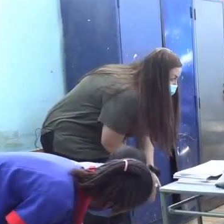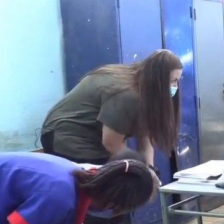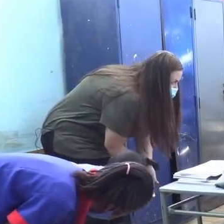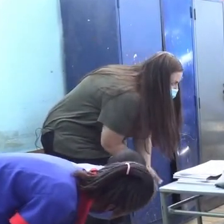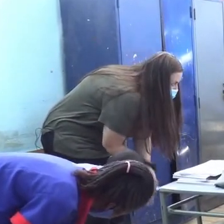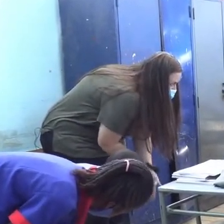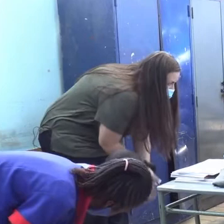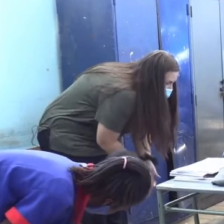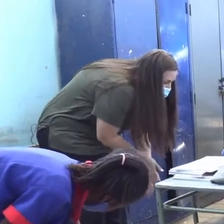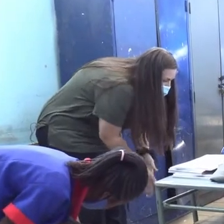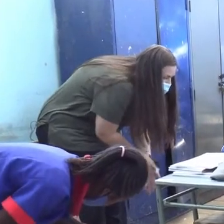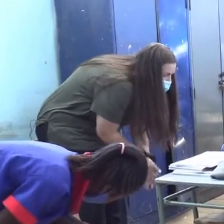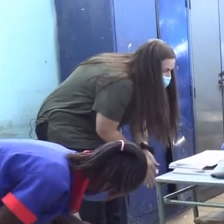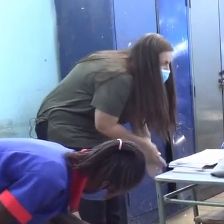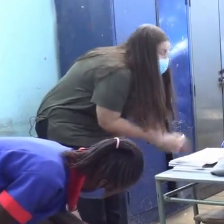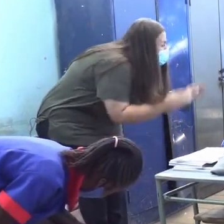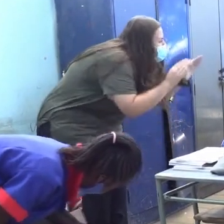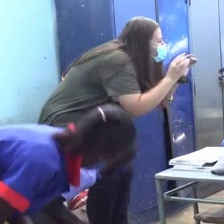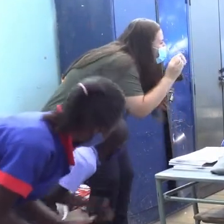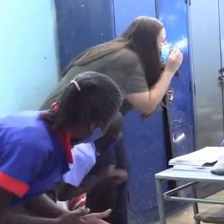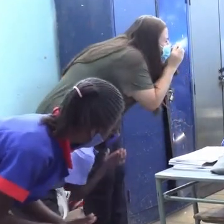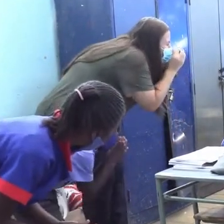say energy.